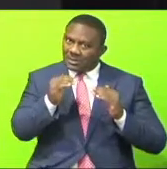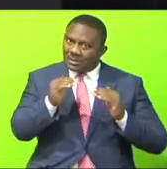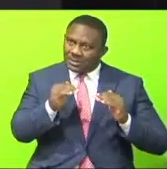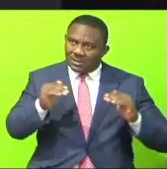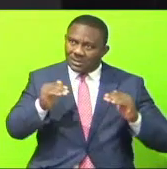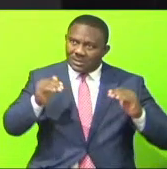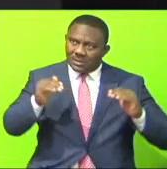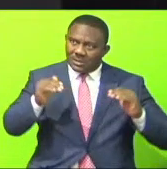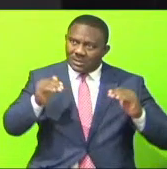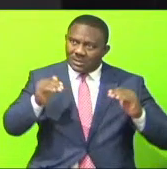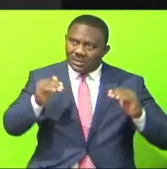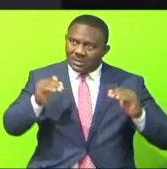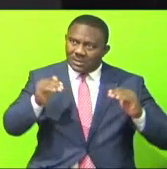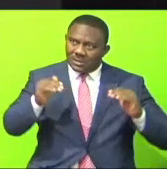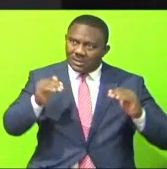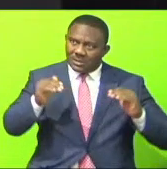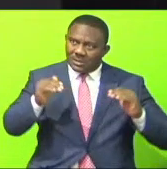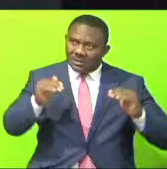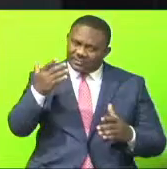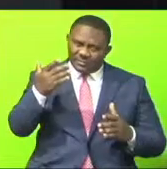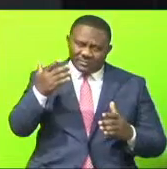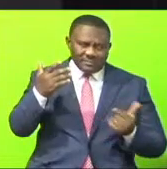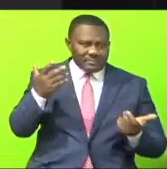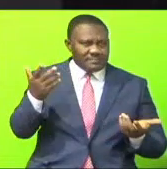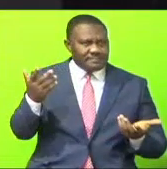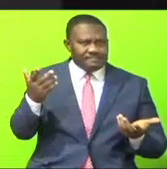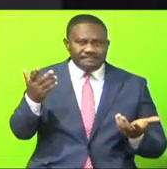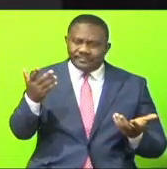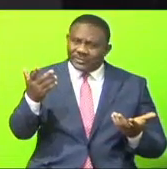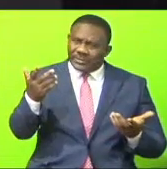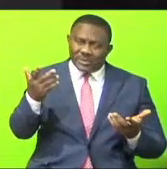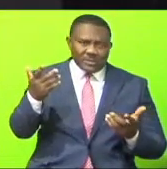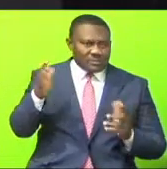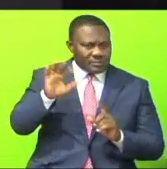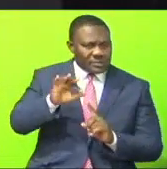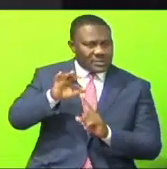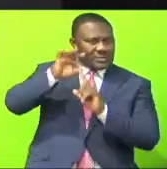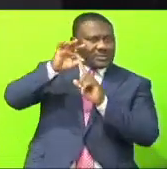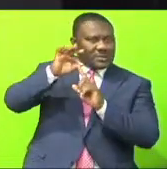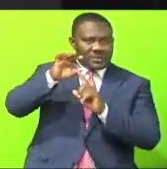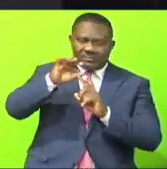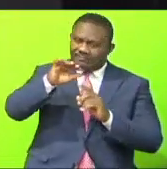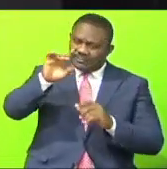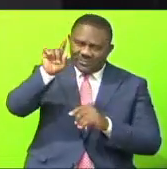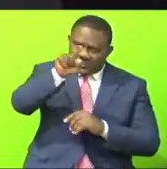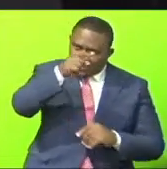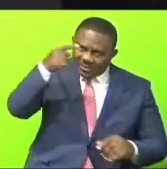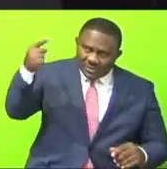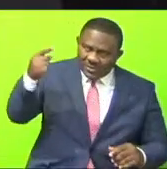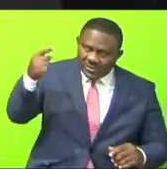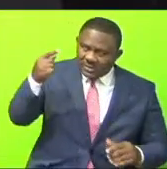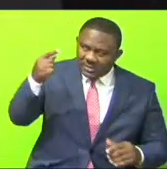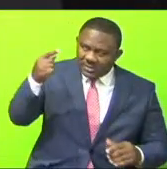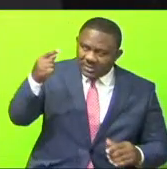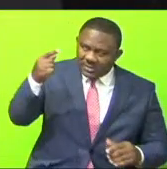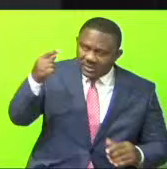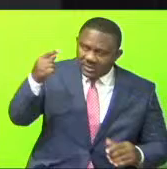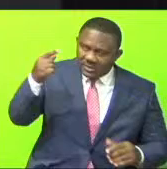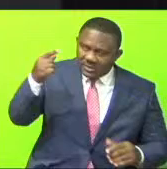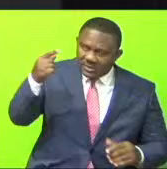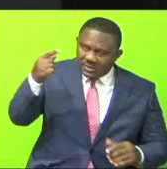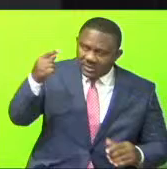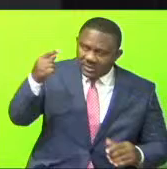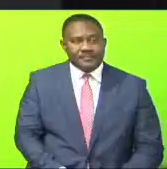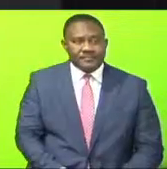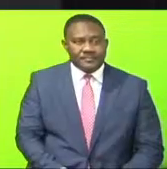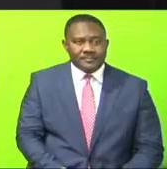exclusive, not a co-terminal jurisdiction with this chamber, exclusive. Right now, Mr. Speaker,